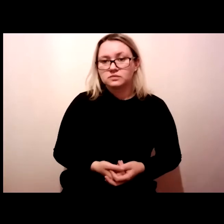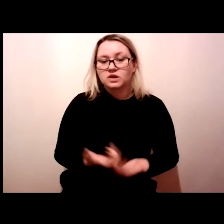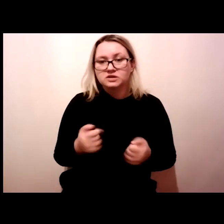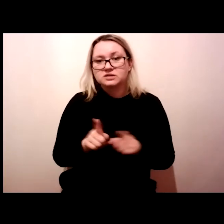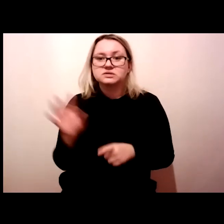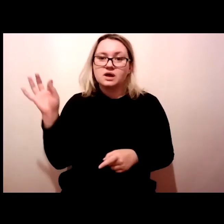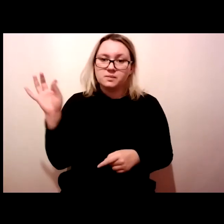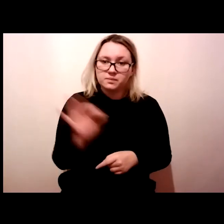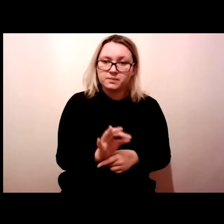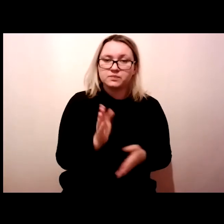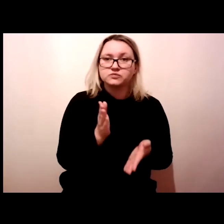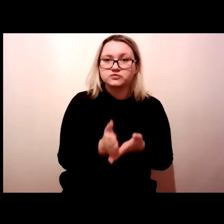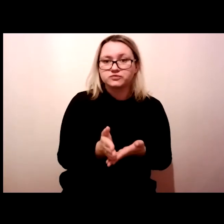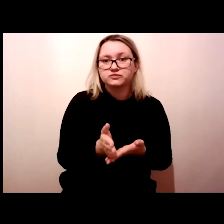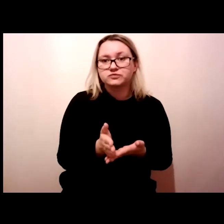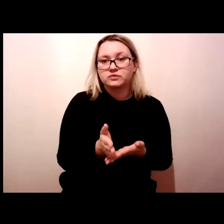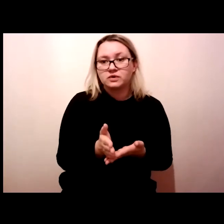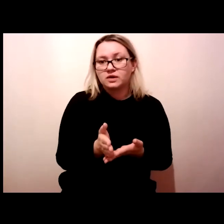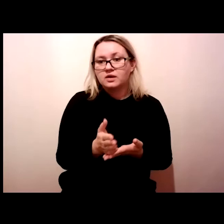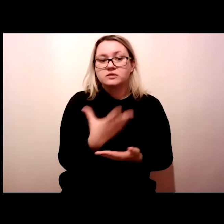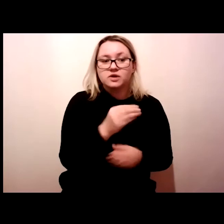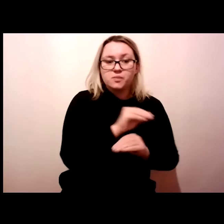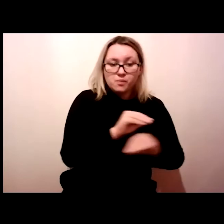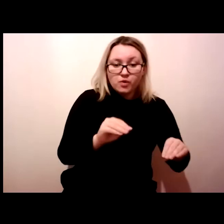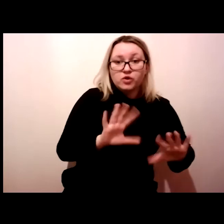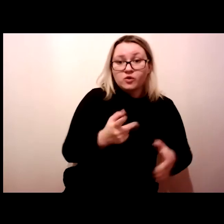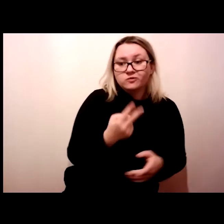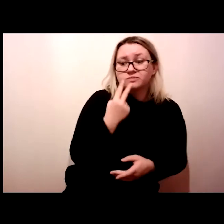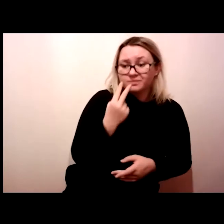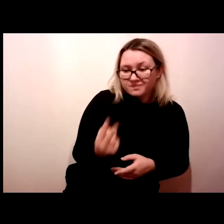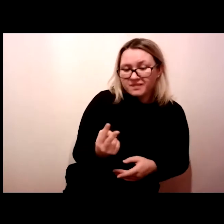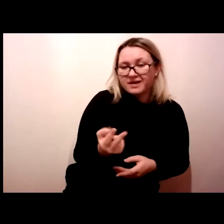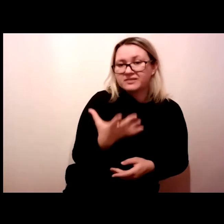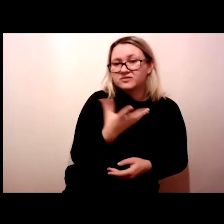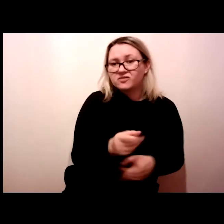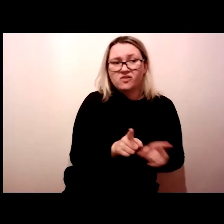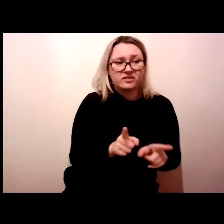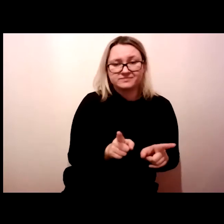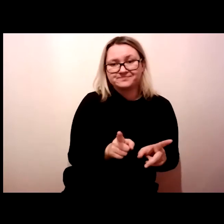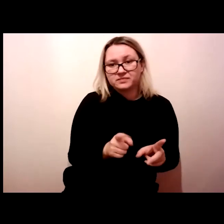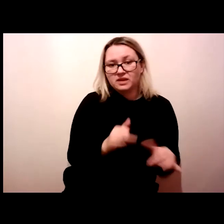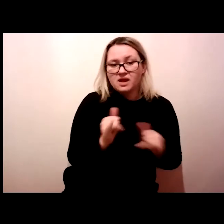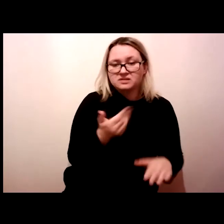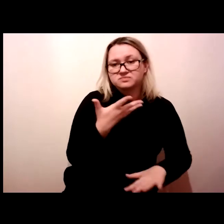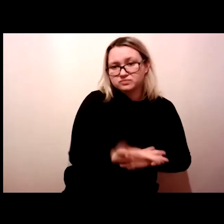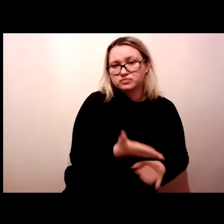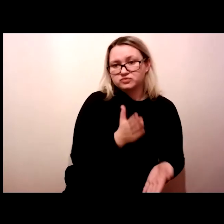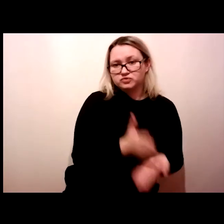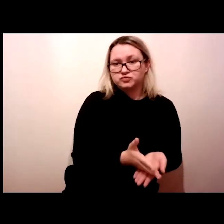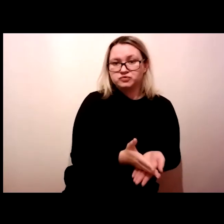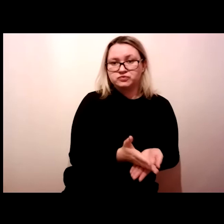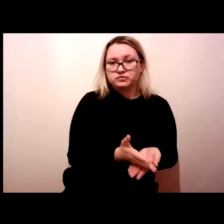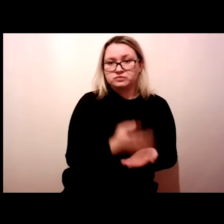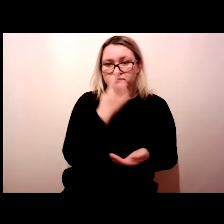and atveju to ta have reakcija, jeigu ir yra, a tai more jinai yra considerate reaction netinkama visiškai tuo towards the atveju.